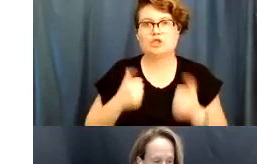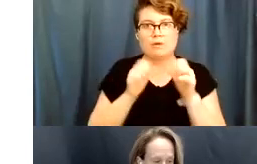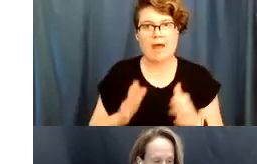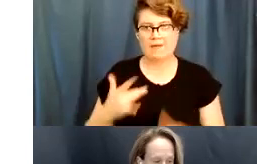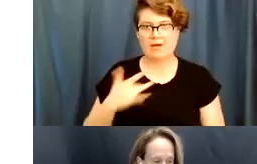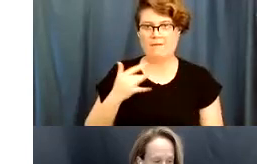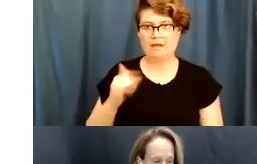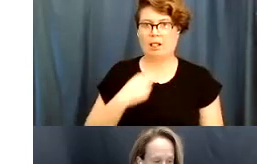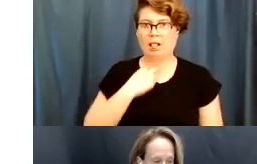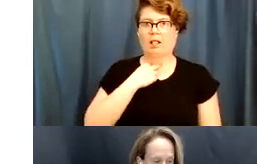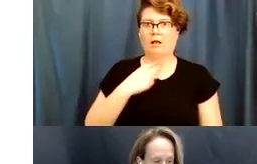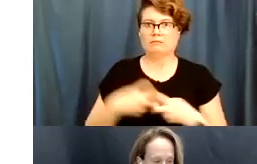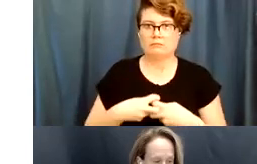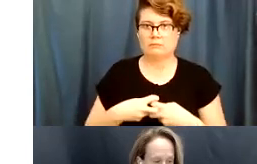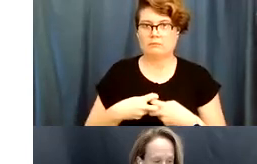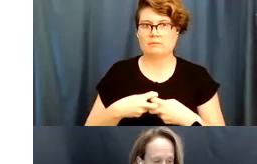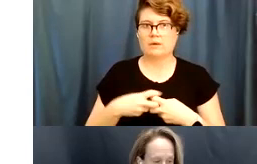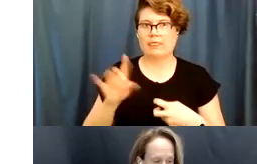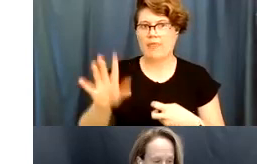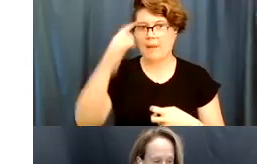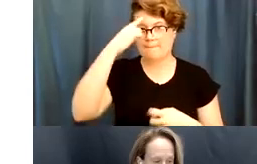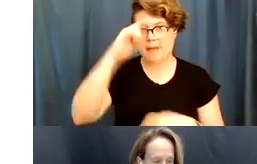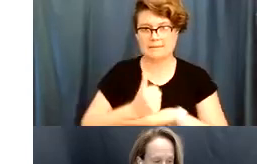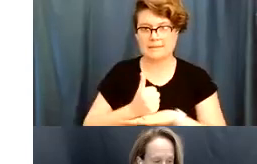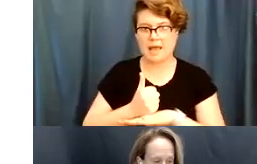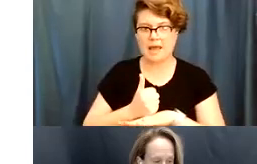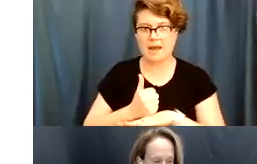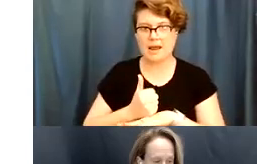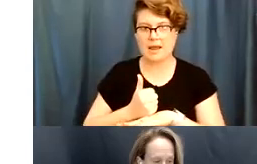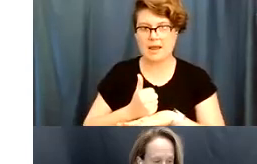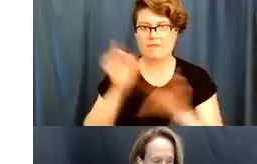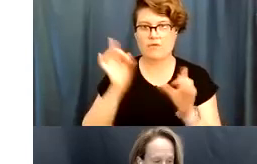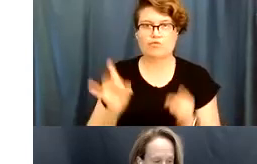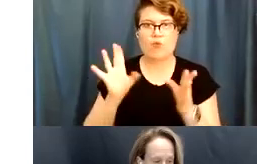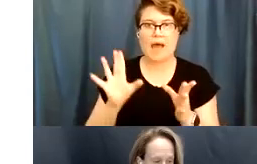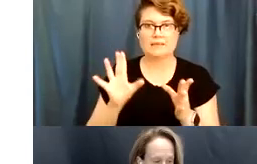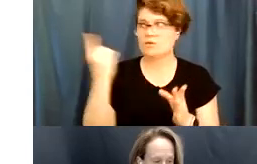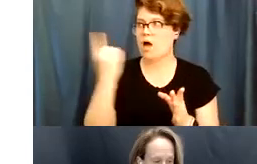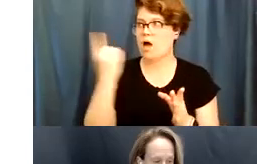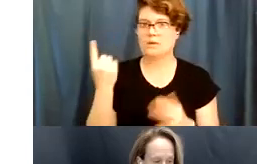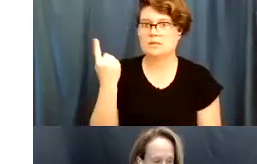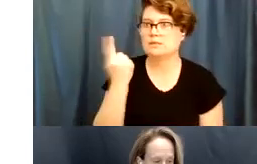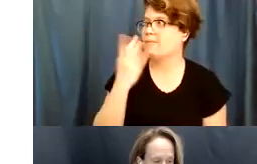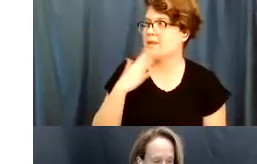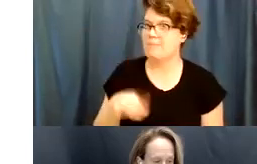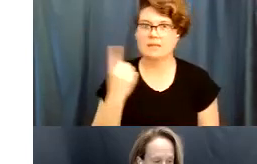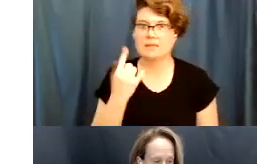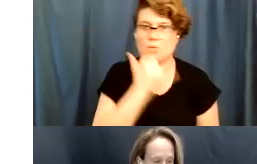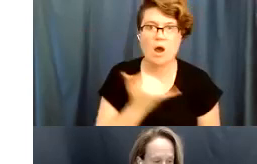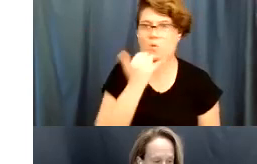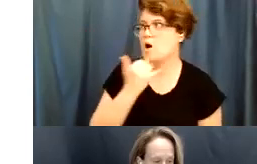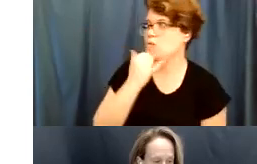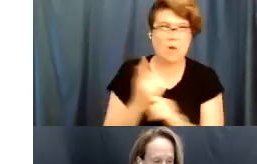into a mindset of crisis or that something is definitely wrong and this is